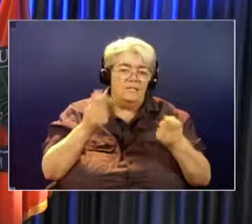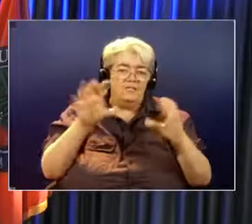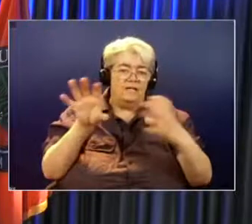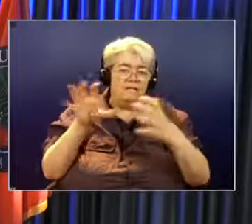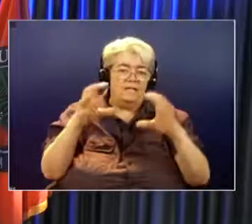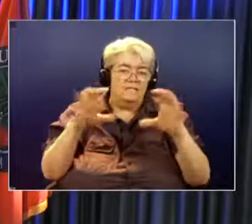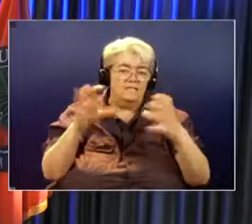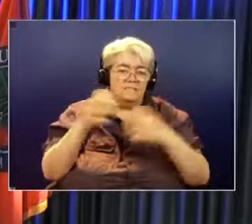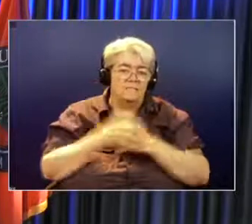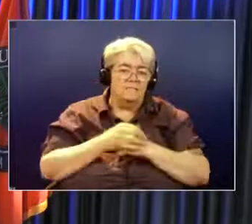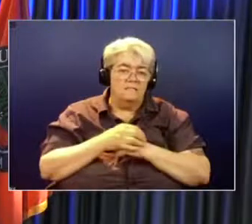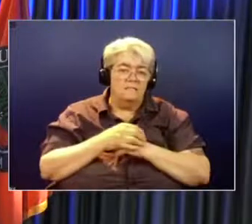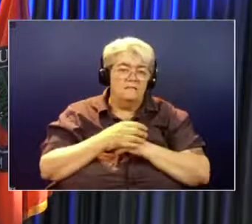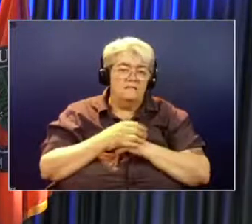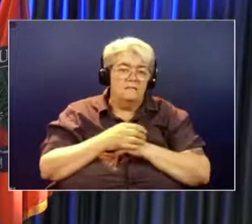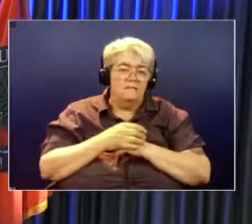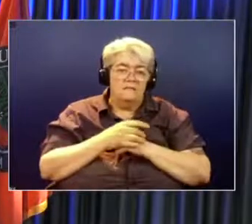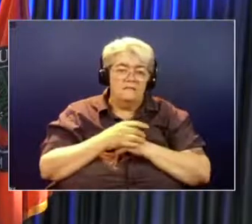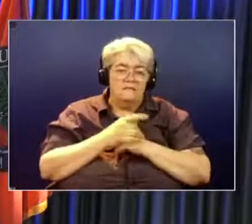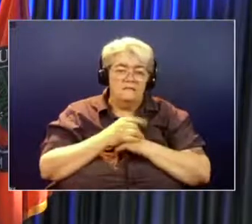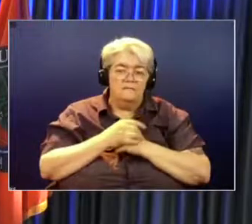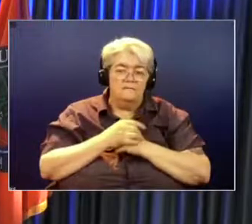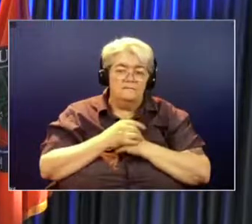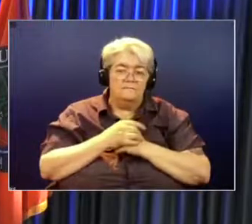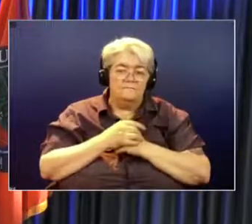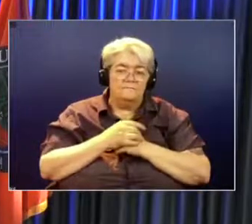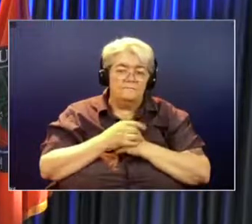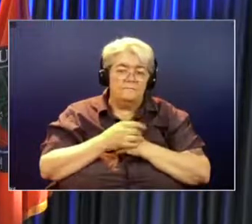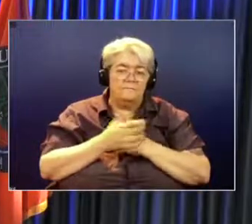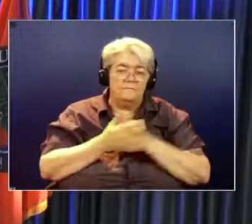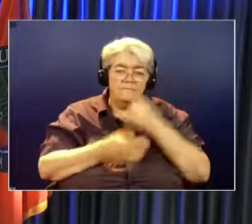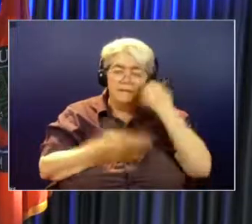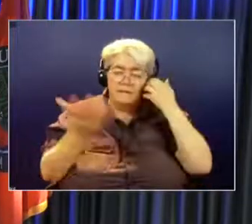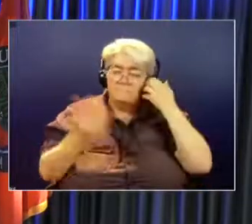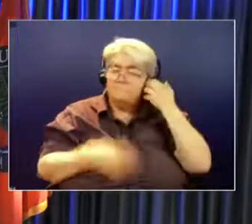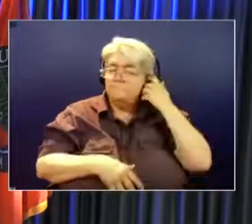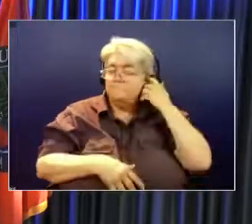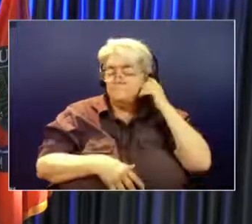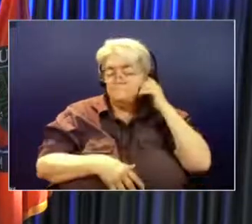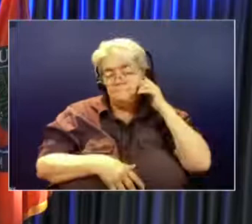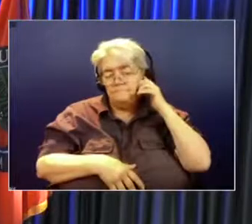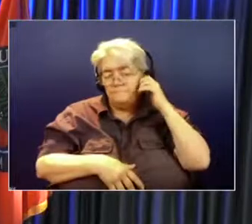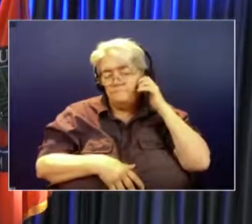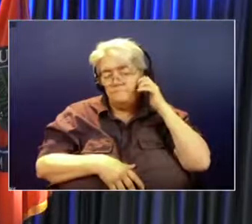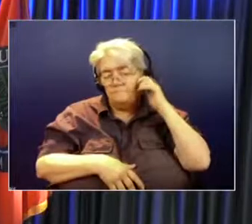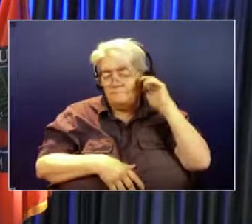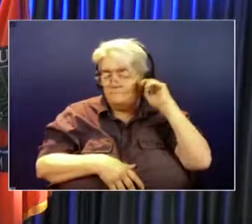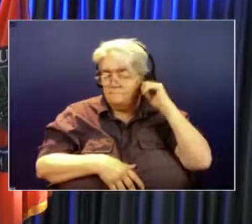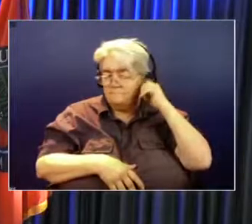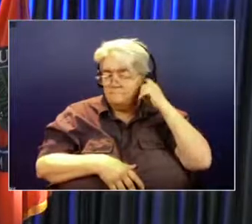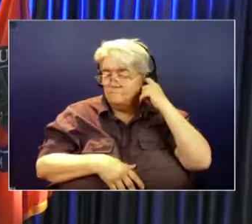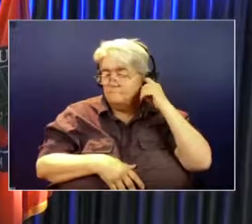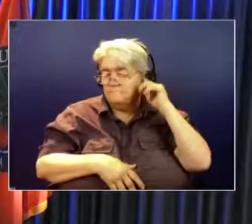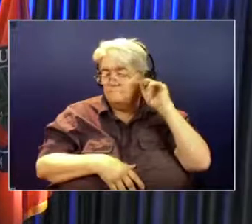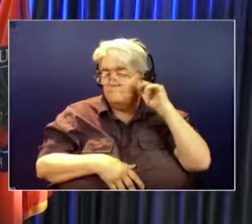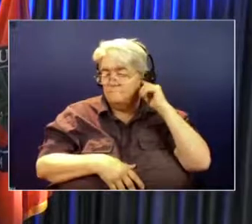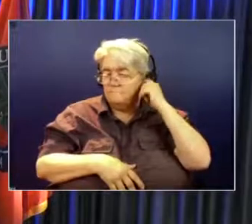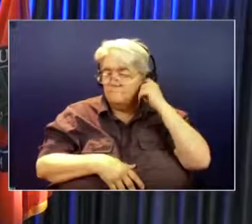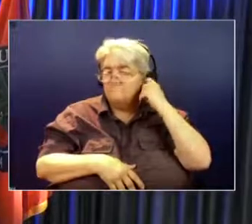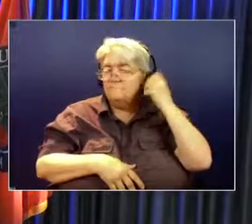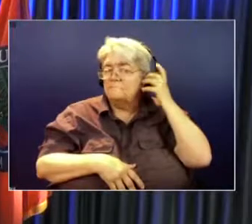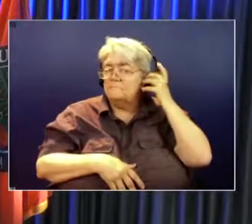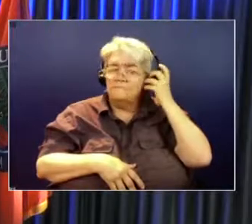Let's see. We do know we need to move everything over a little bit. So let's start with a